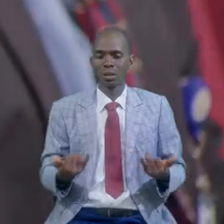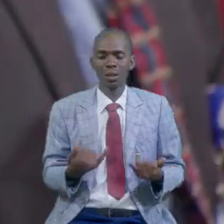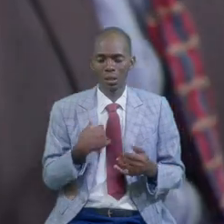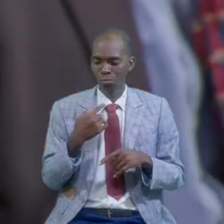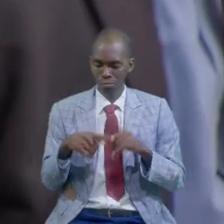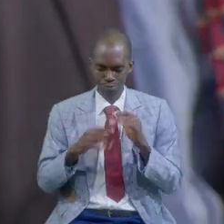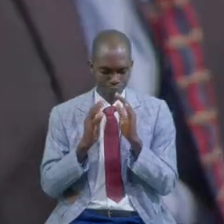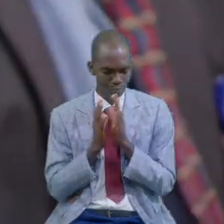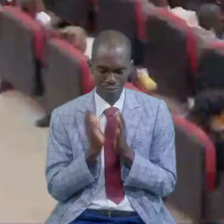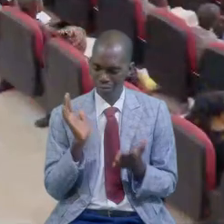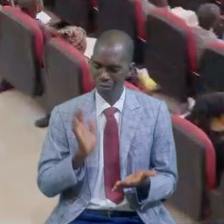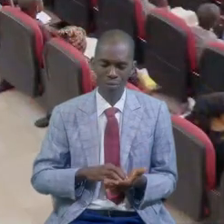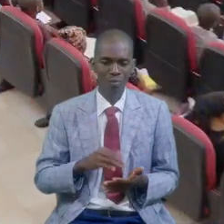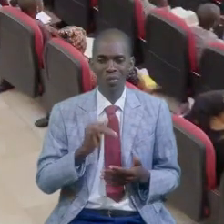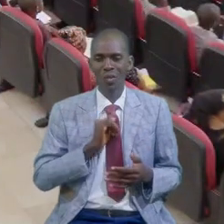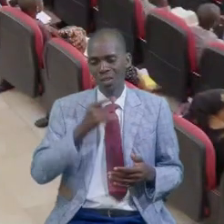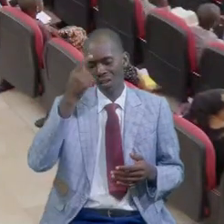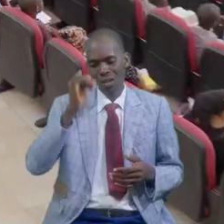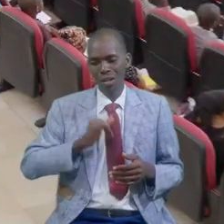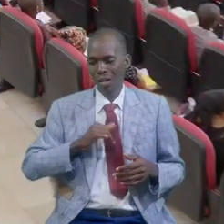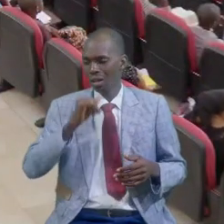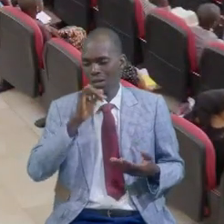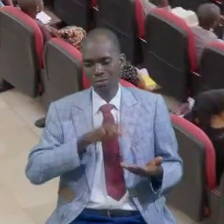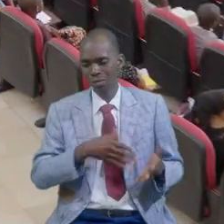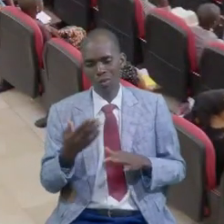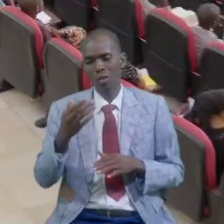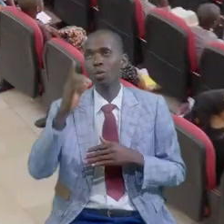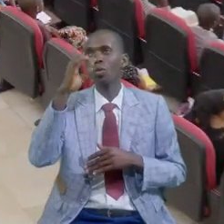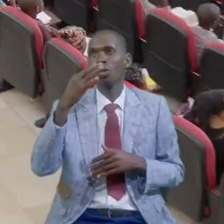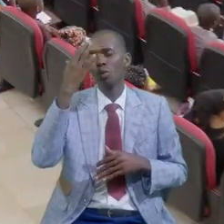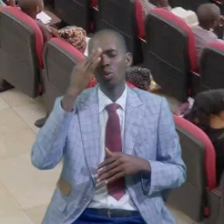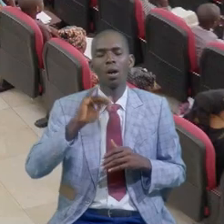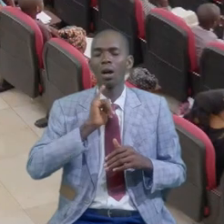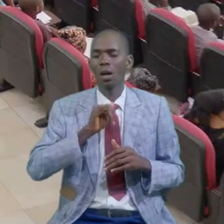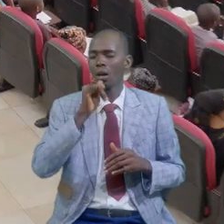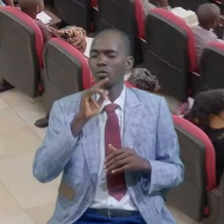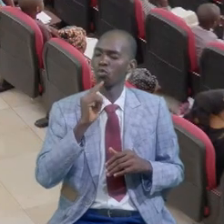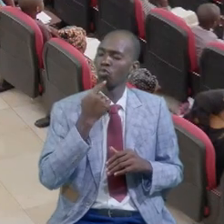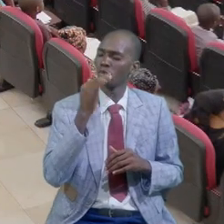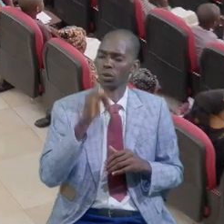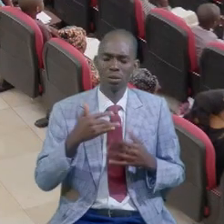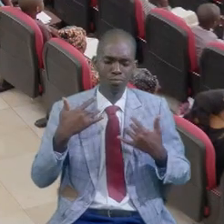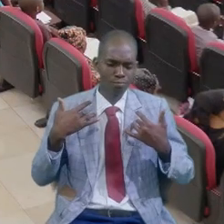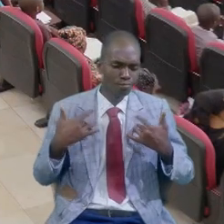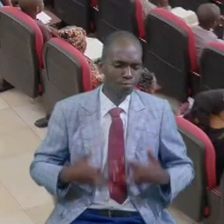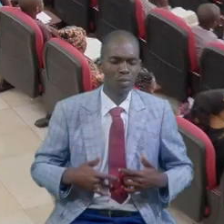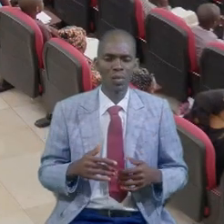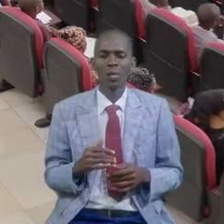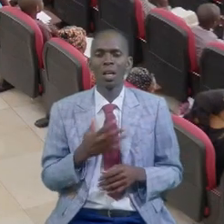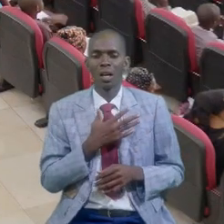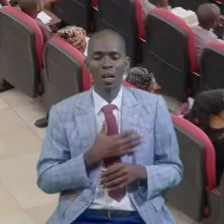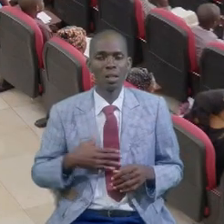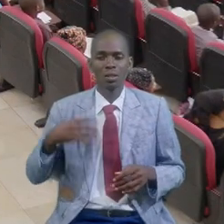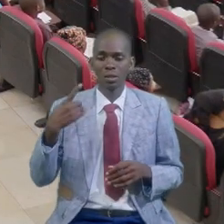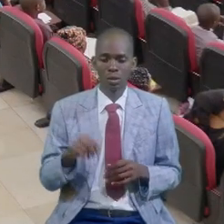say, I cannot pray now. God knows how discouraged I am, how despondent I am, how terrible I am. Even the words I